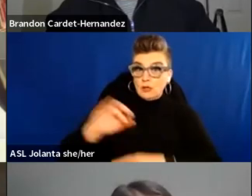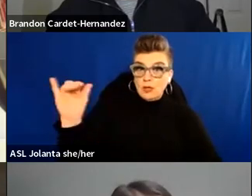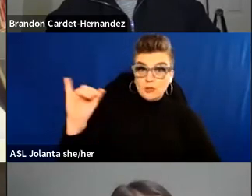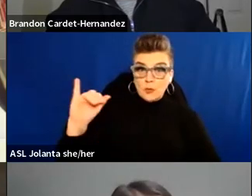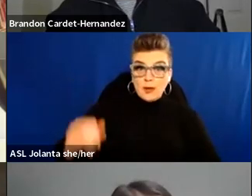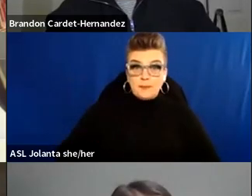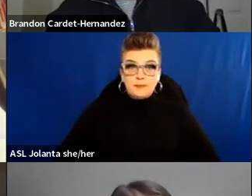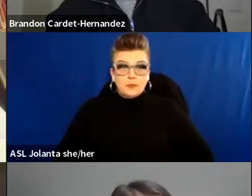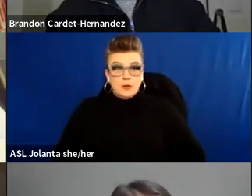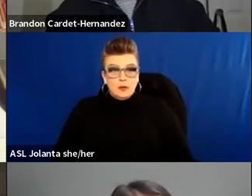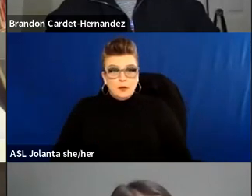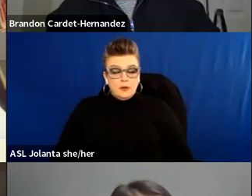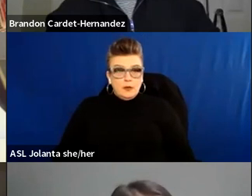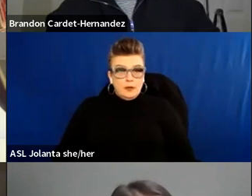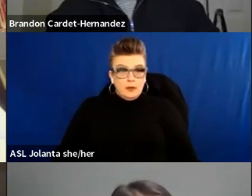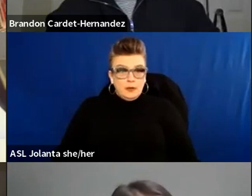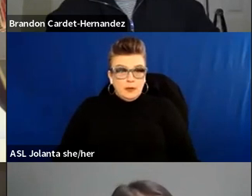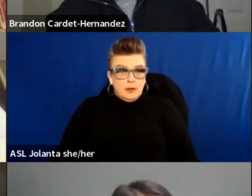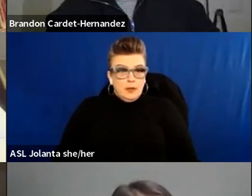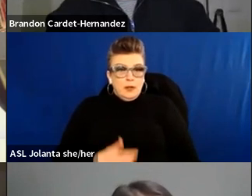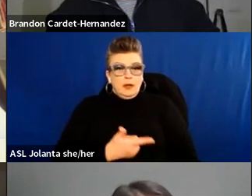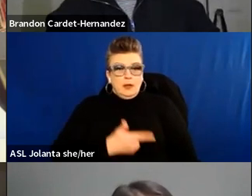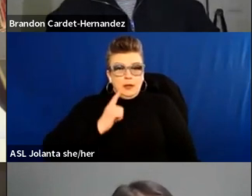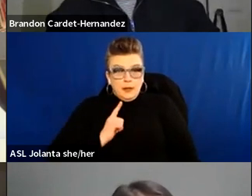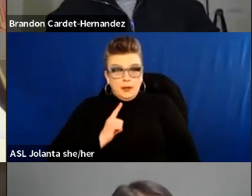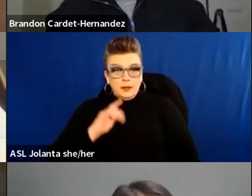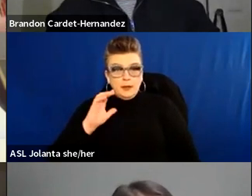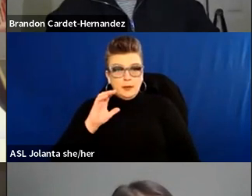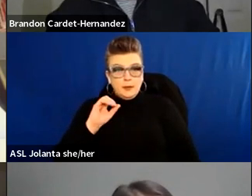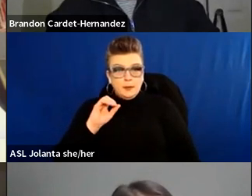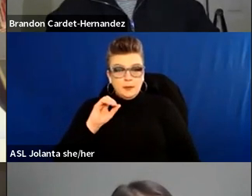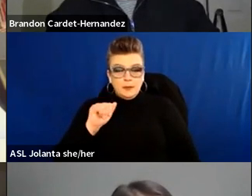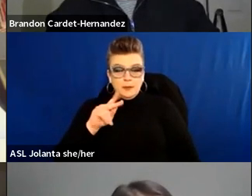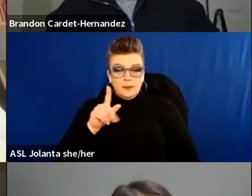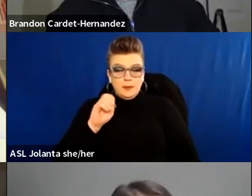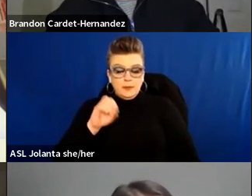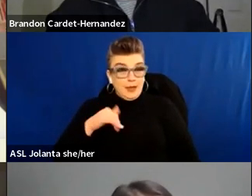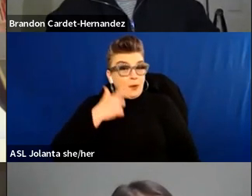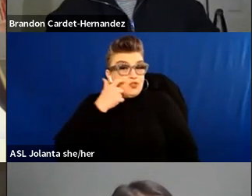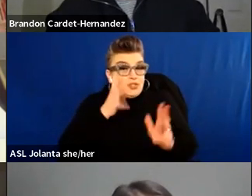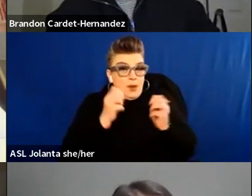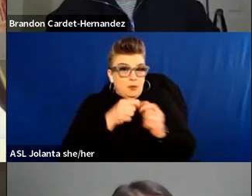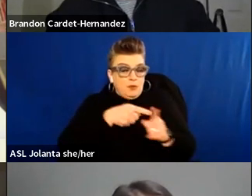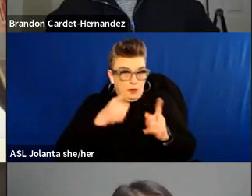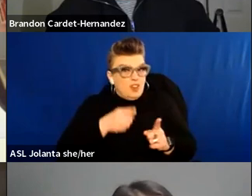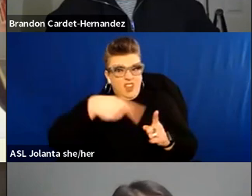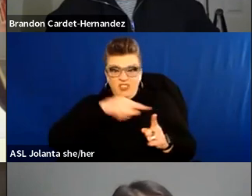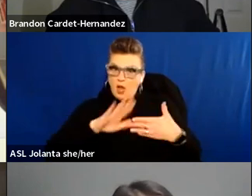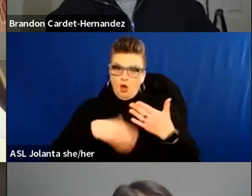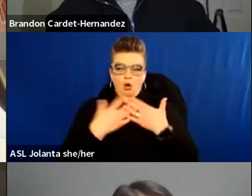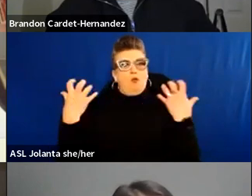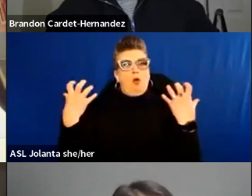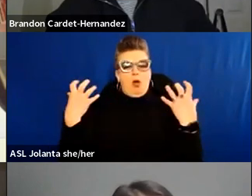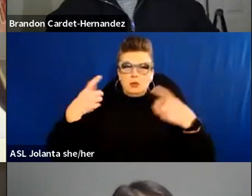absolutely i was just speaking to some of my specialists the other day and they were saying that they wanted to do an extensive training on sign language so i'm looking for an